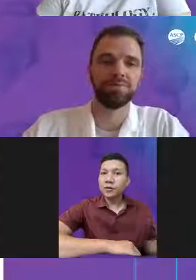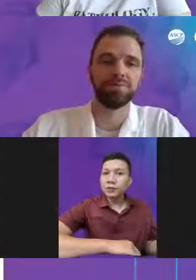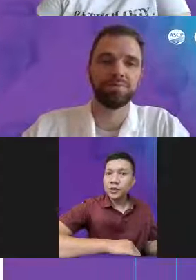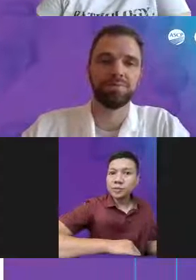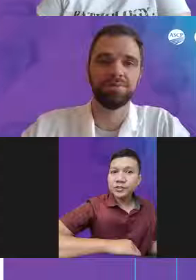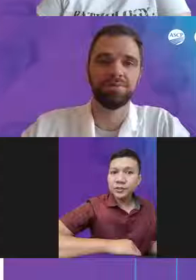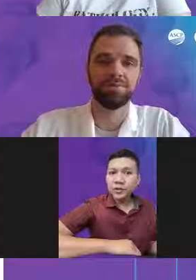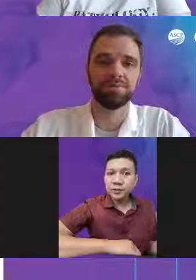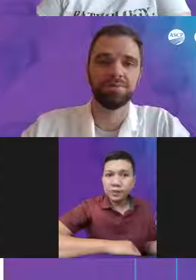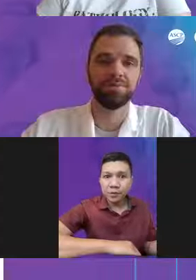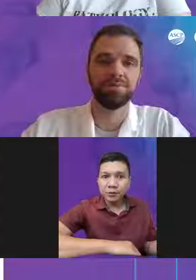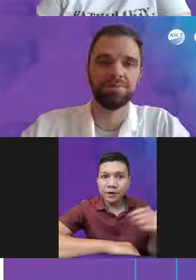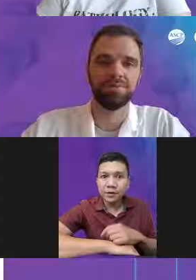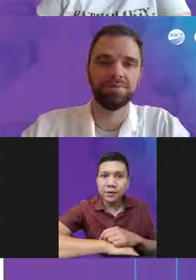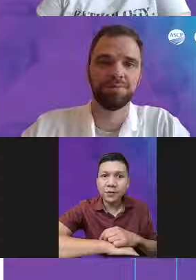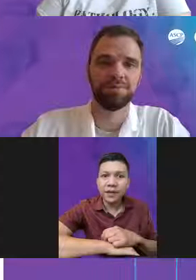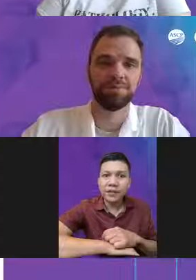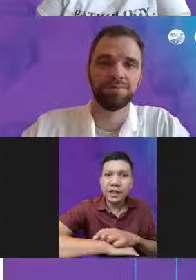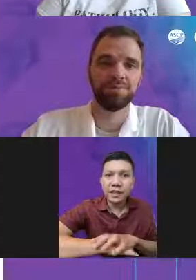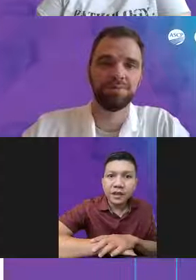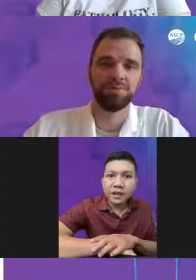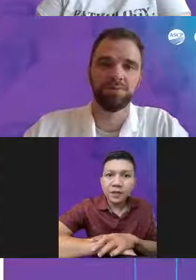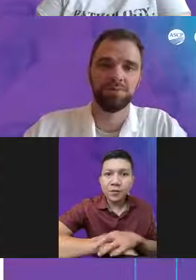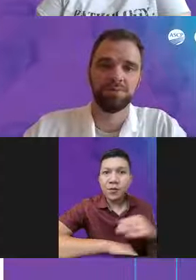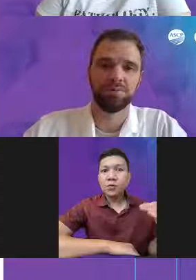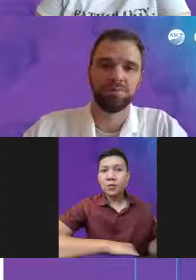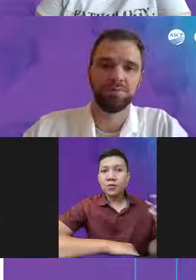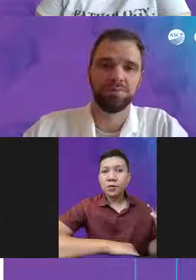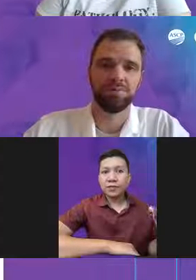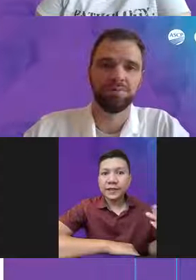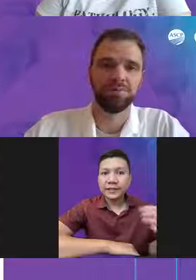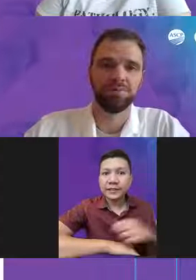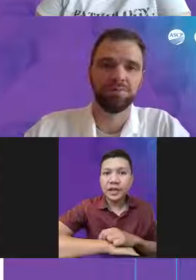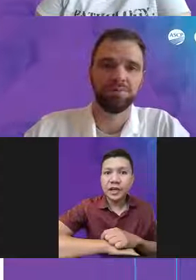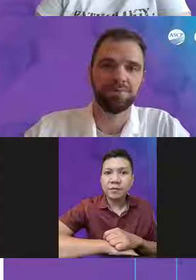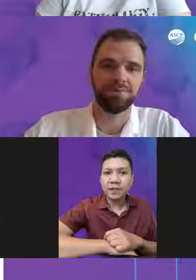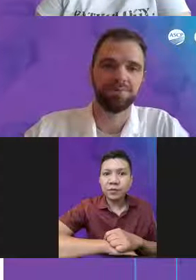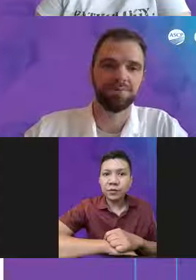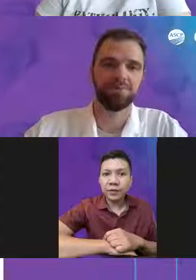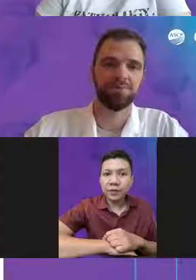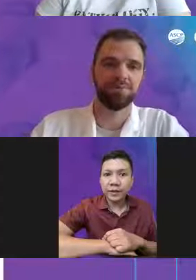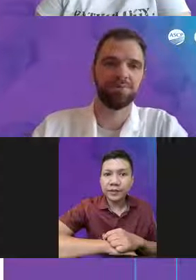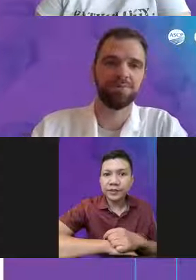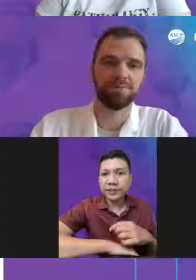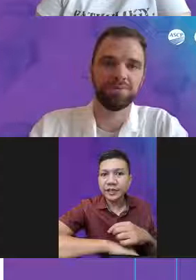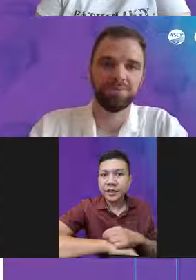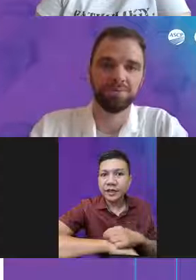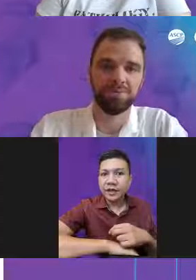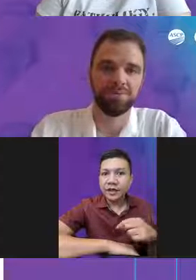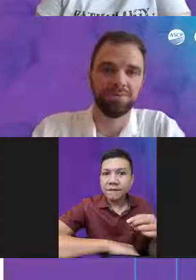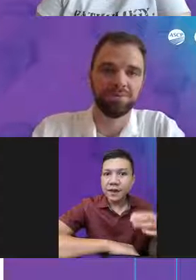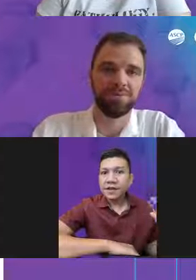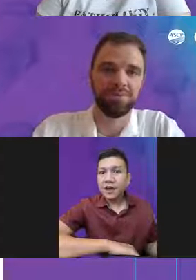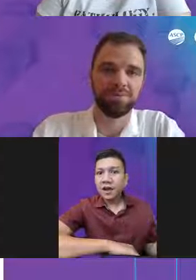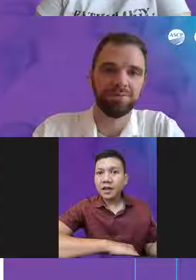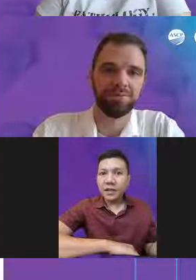of course, as we know, it starts with the bone marrow with a pronormal blast. In the pronormal blast, you see